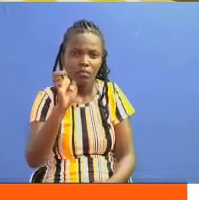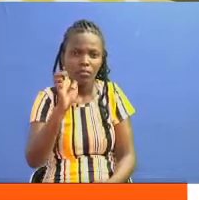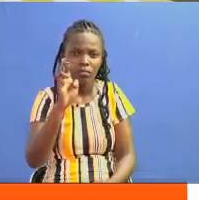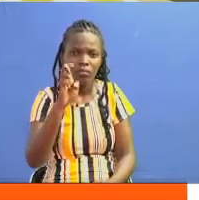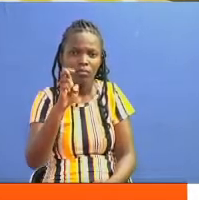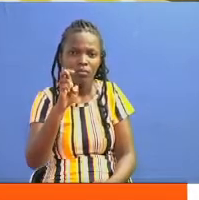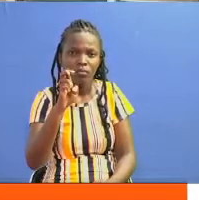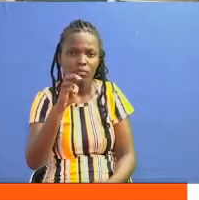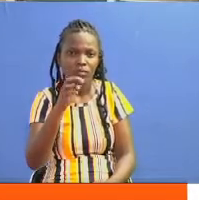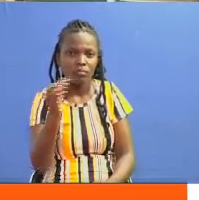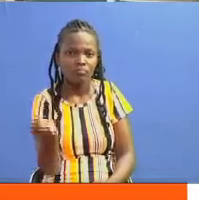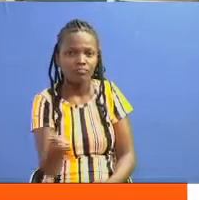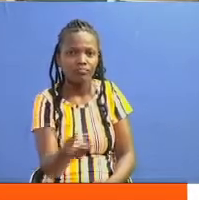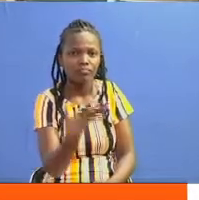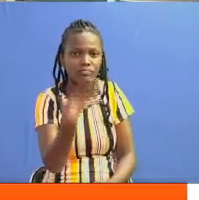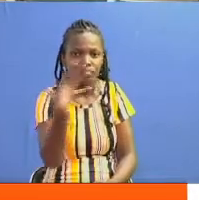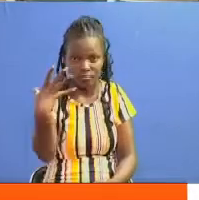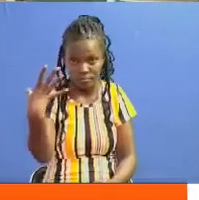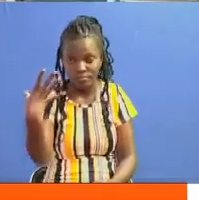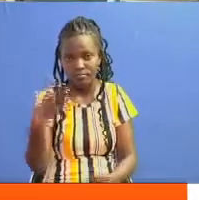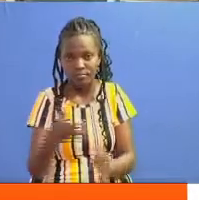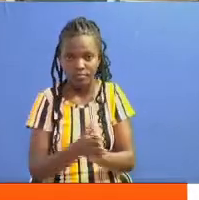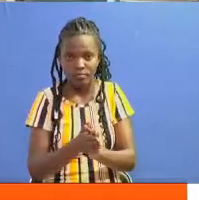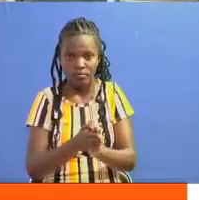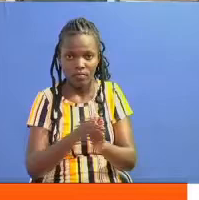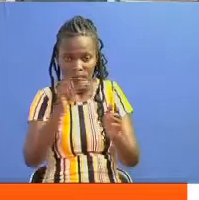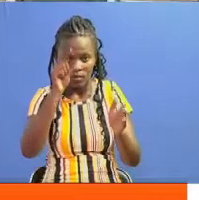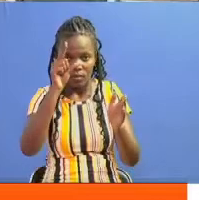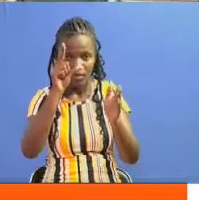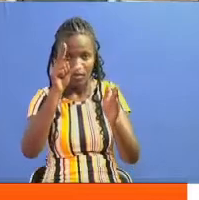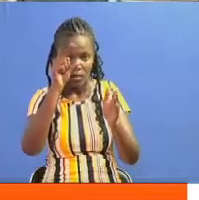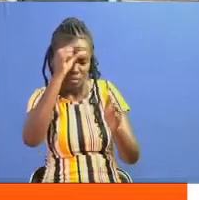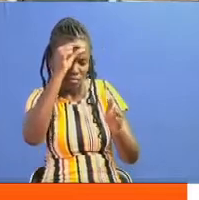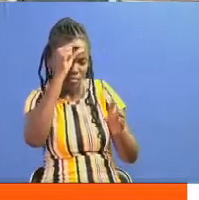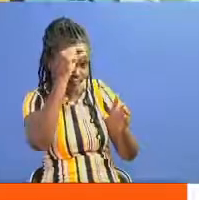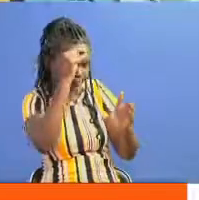May 5th. Serikali imeweza kusimamia ujenzi wa vyumba vitatu vya kwanza.